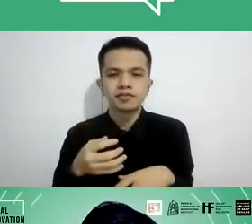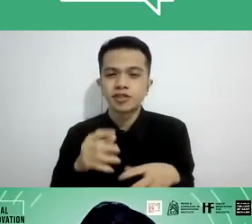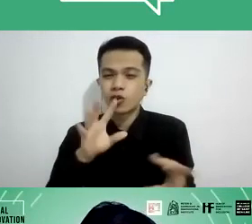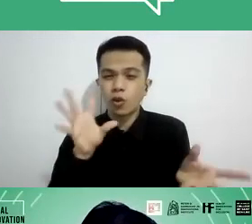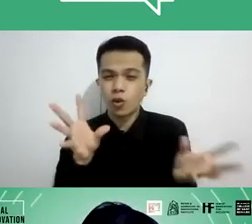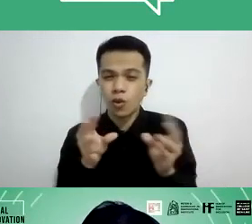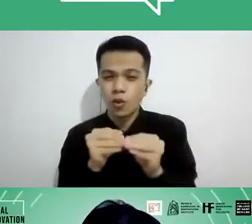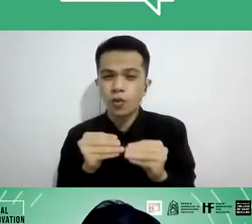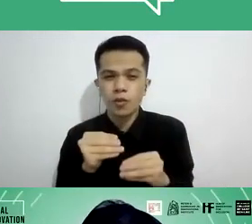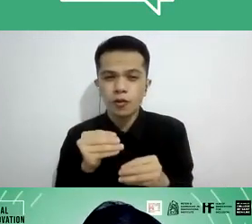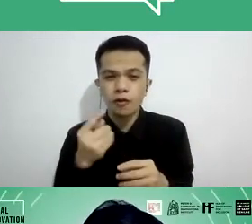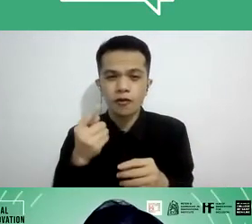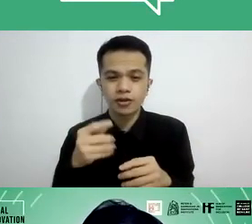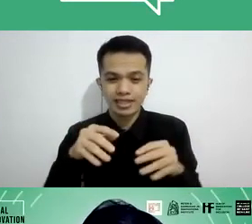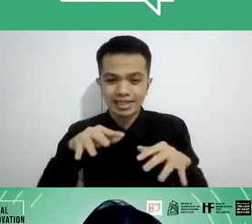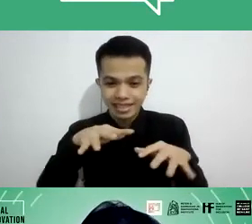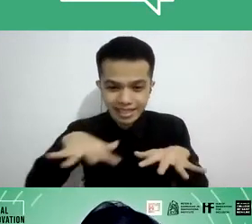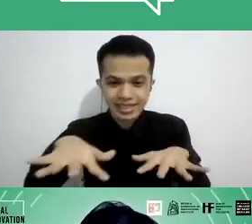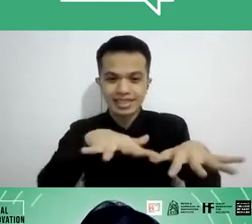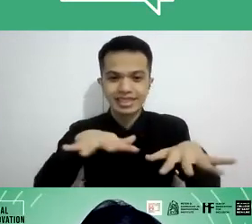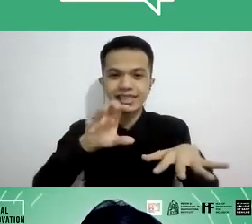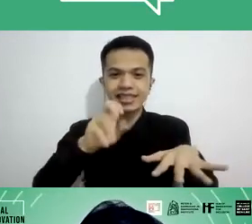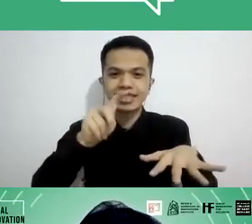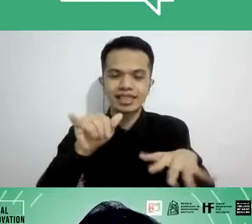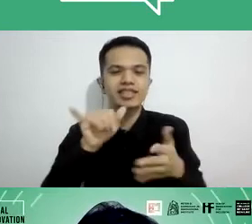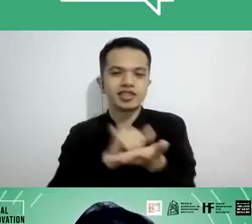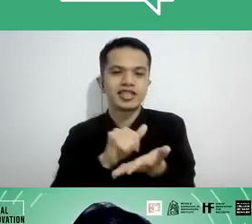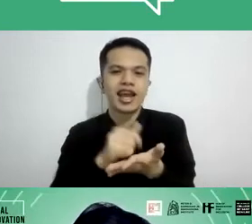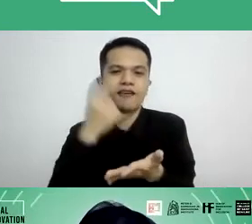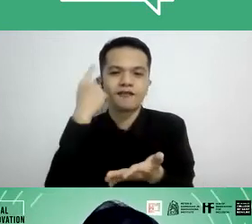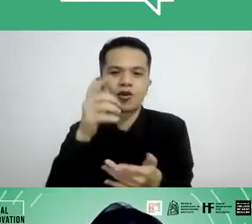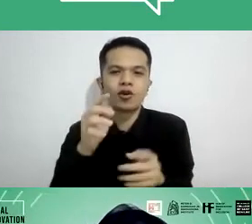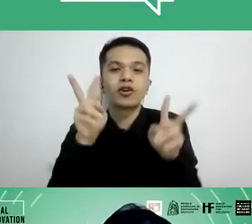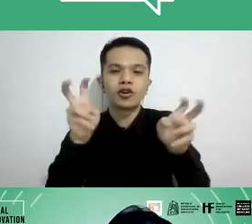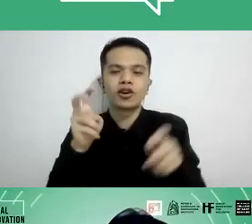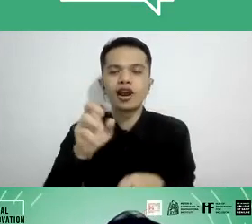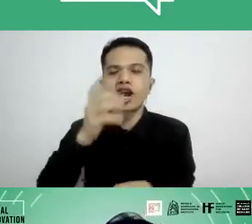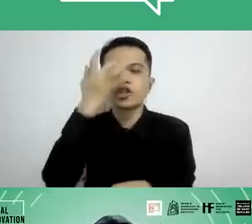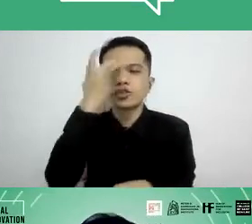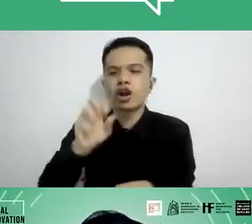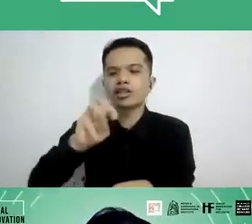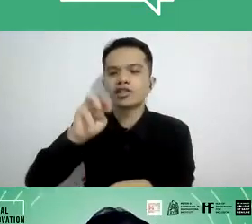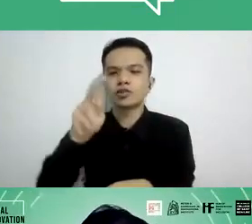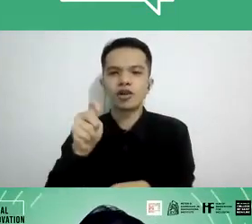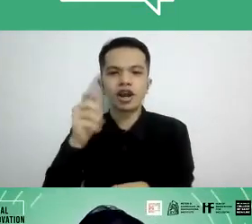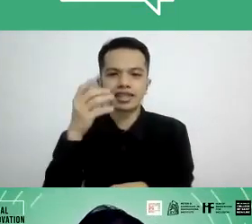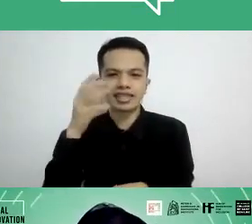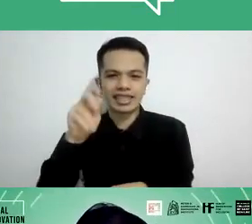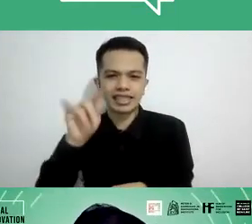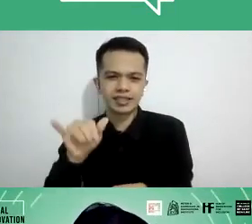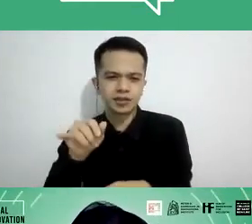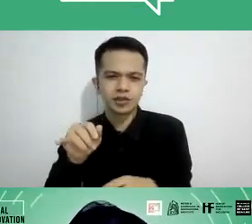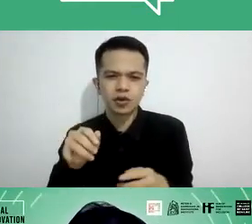them into an entire city, that's what you get in the concept of a smart city. So in a smart city, the idea is we take